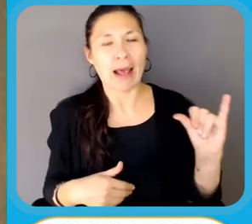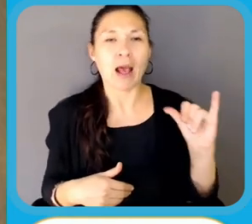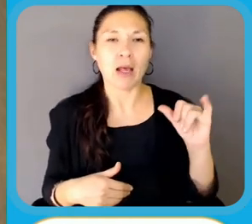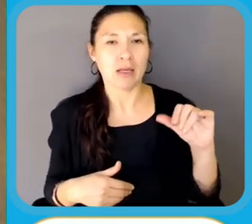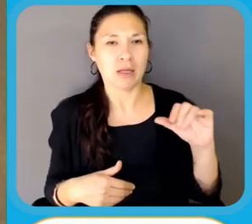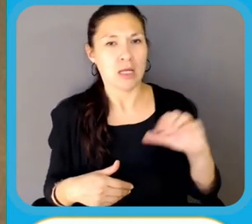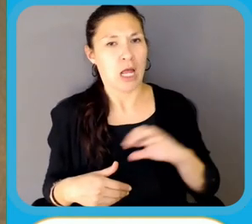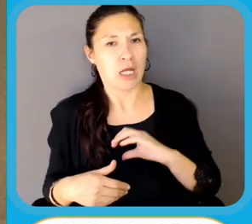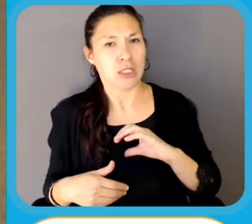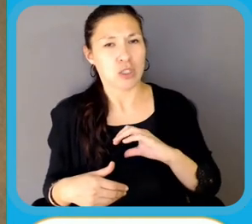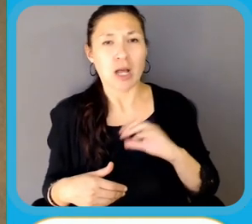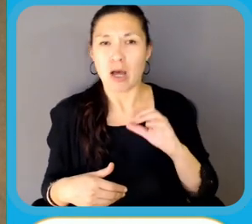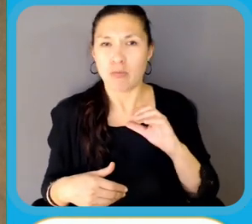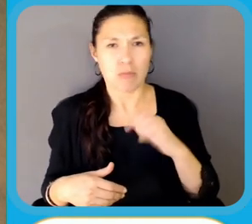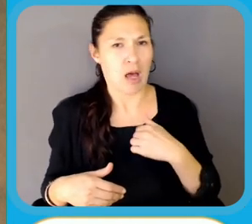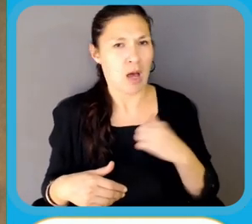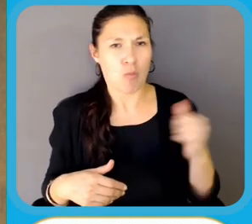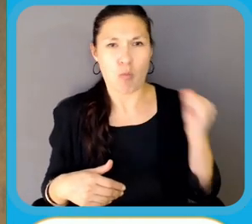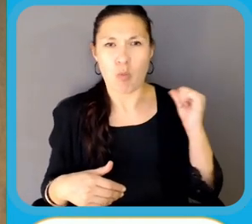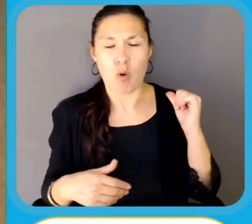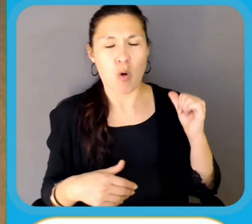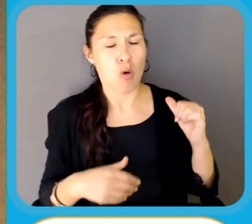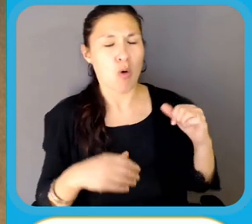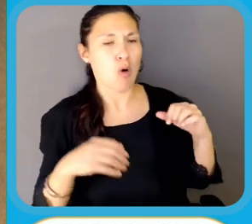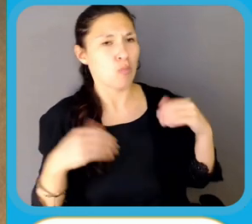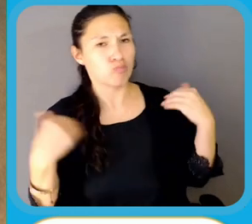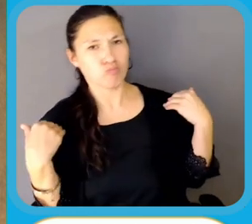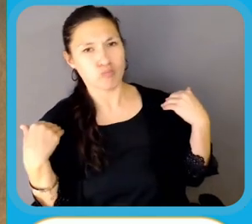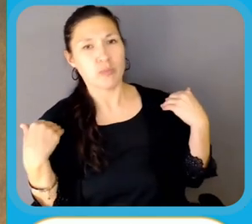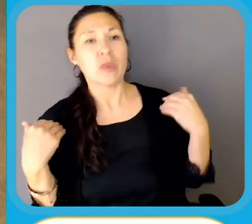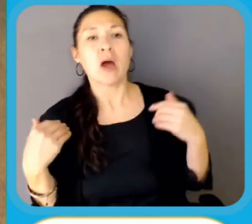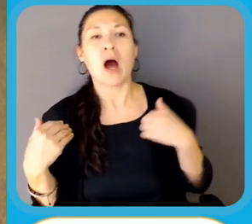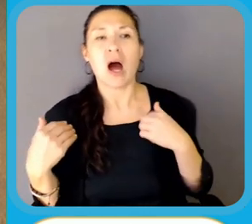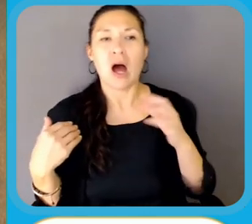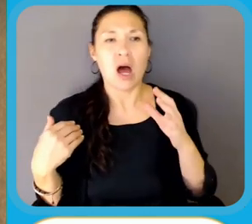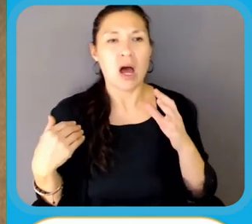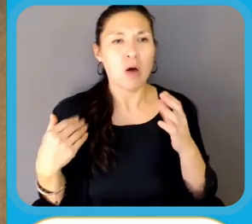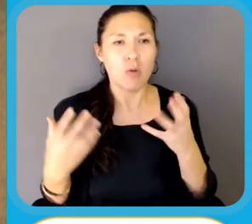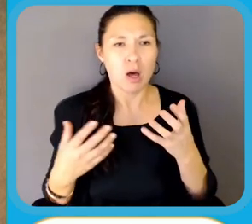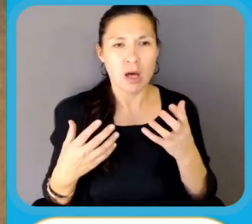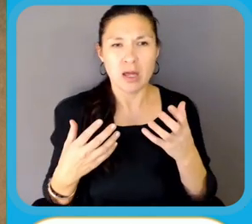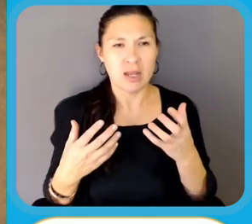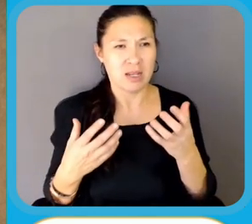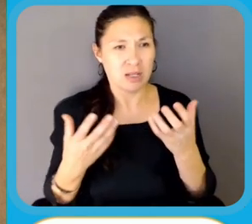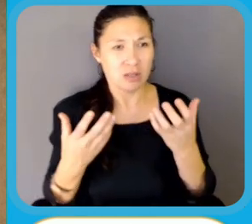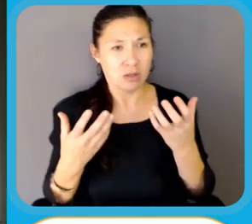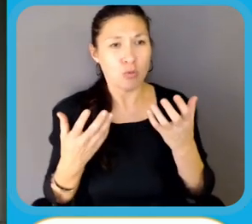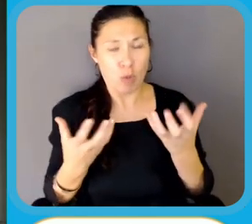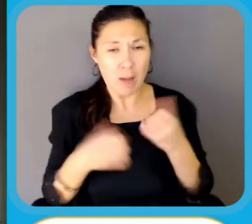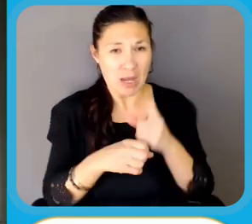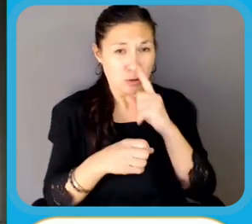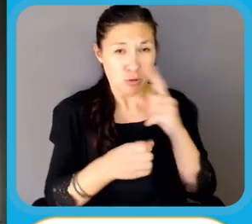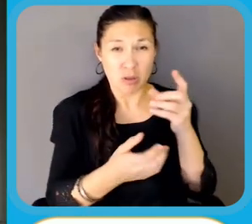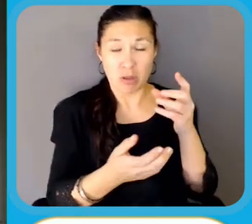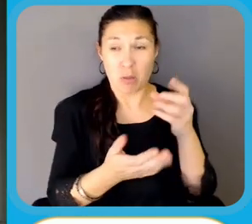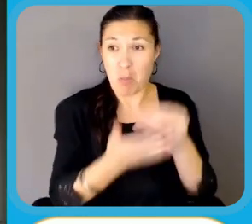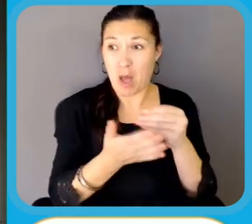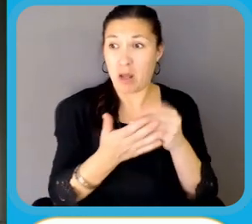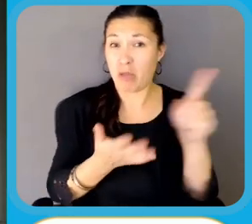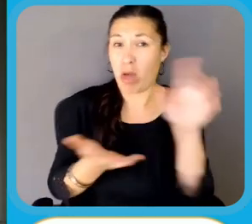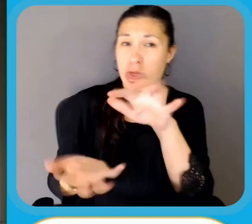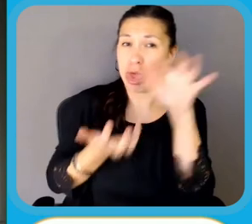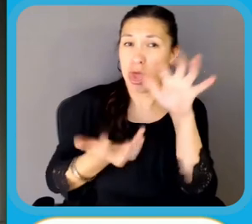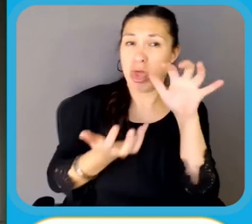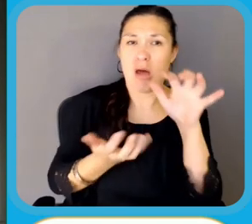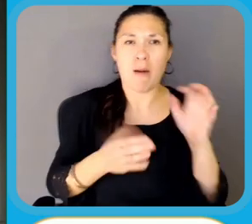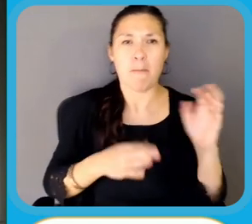me, and I've been fighting the industry to put money back in the pockets of consumers during this crisis and beyond. I'm leading the effort